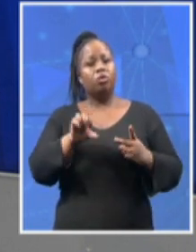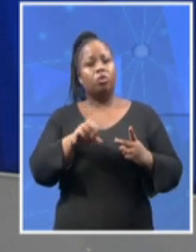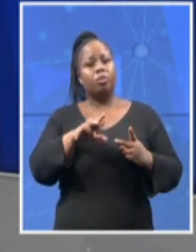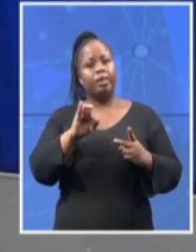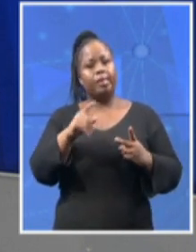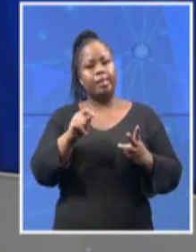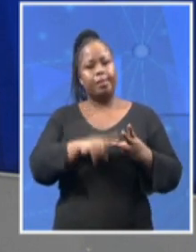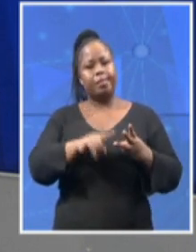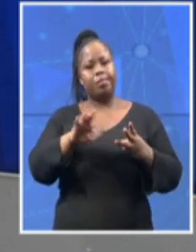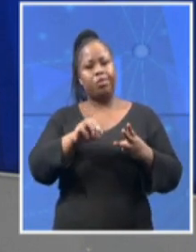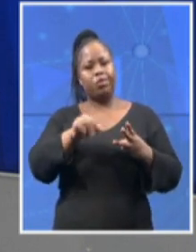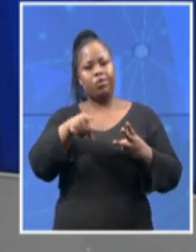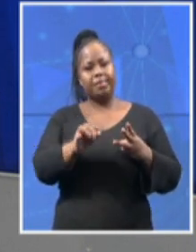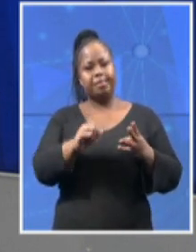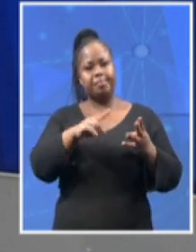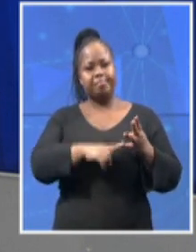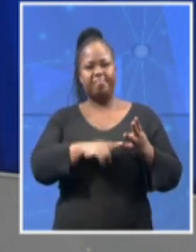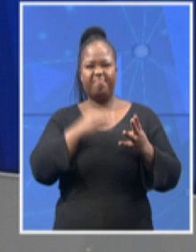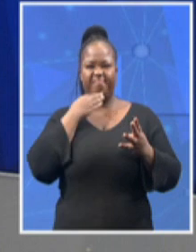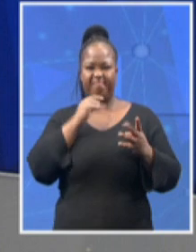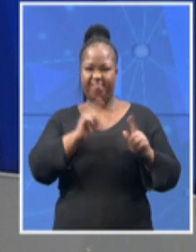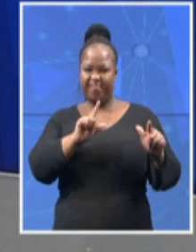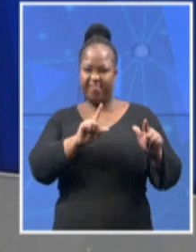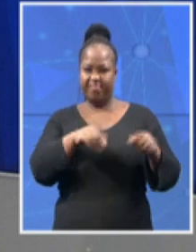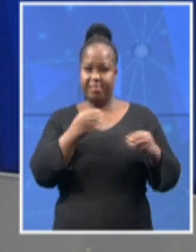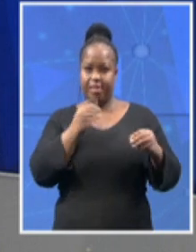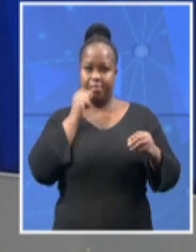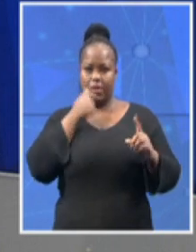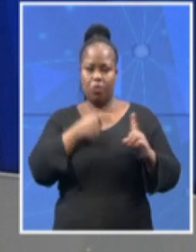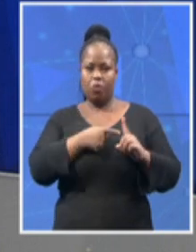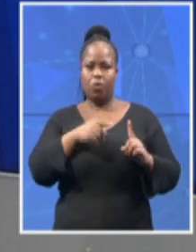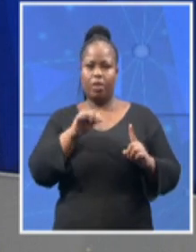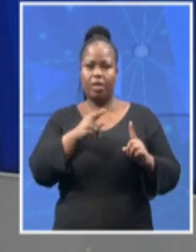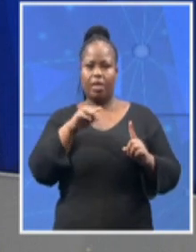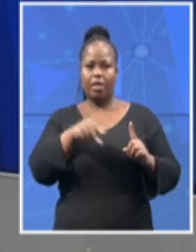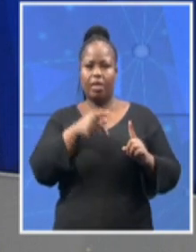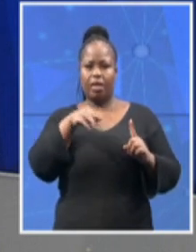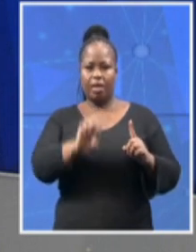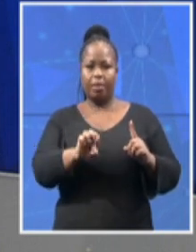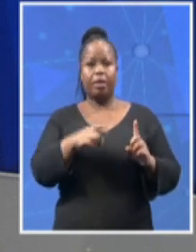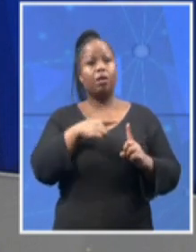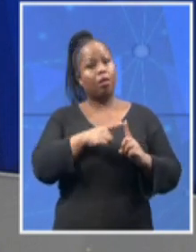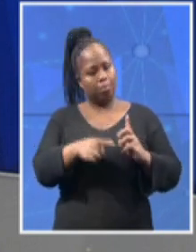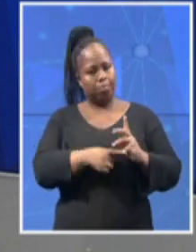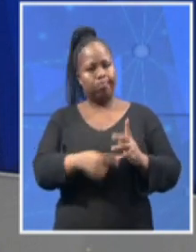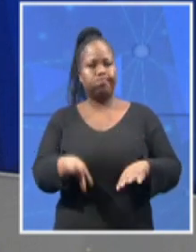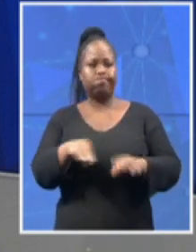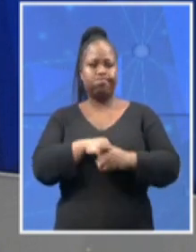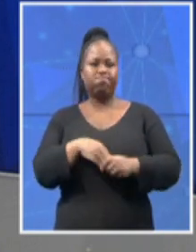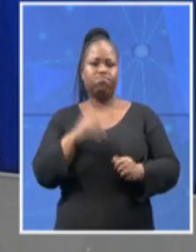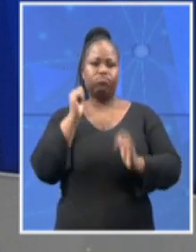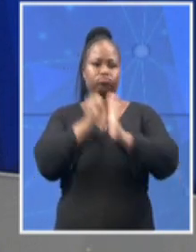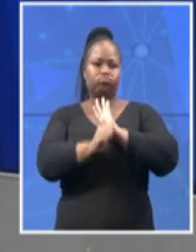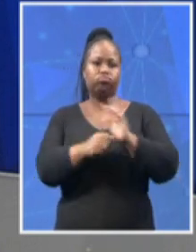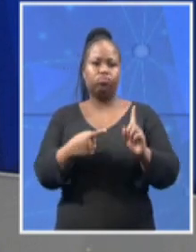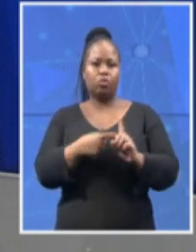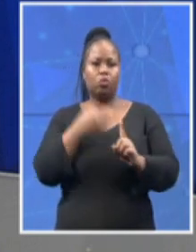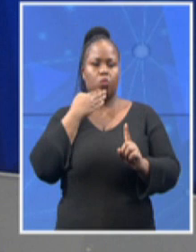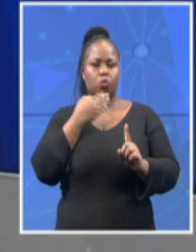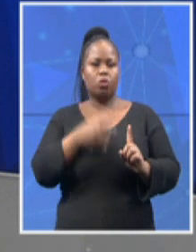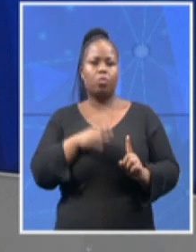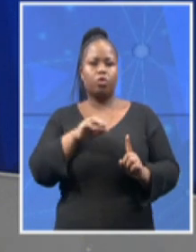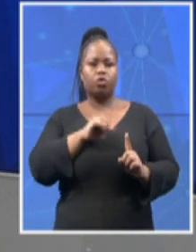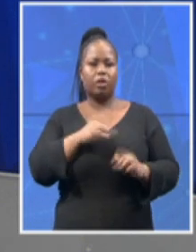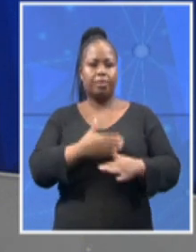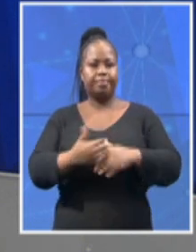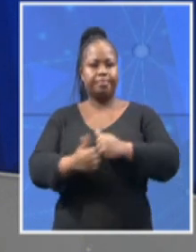Mutapa, Bonginkosi Khumalo, and the notorious Mamelodi businessman Vusi Khekhe Mathibela are also charged with attempted murder of Bozwana's